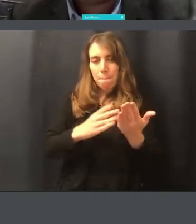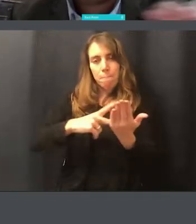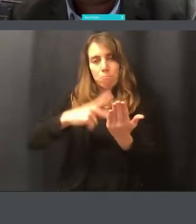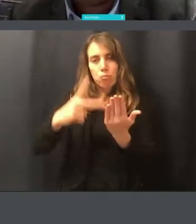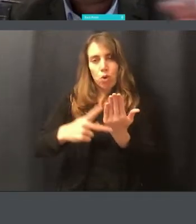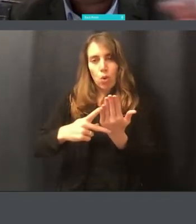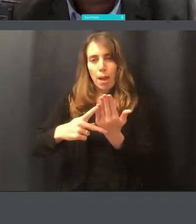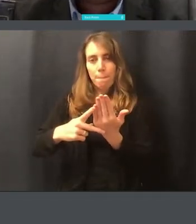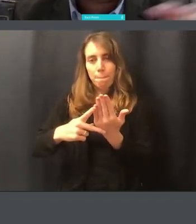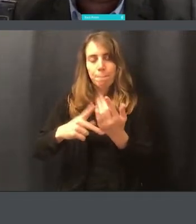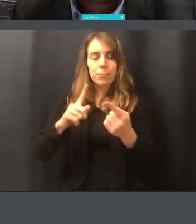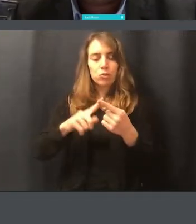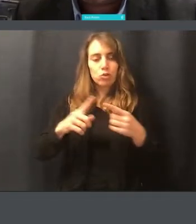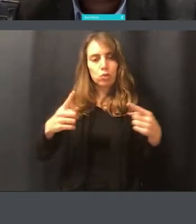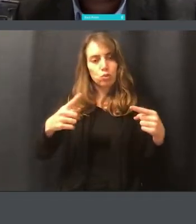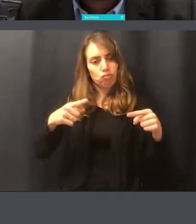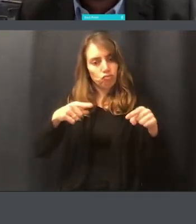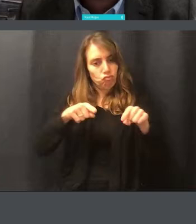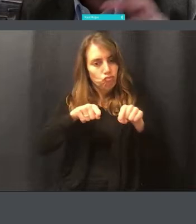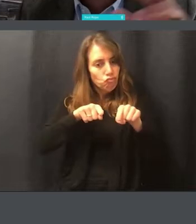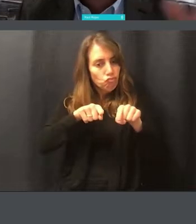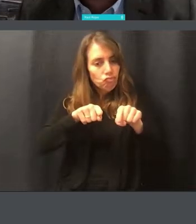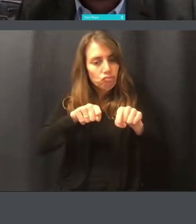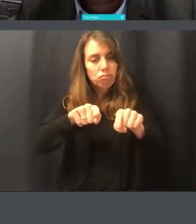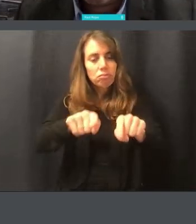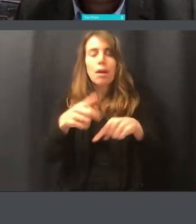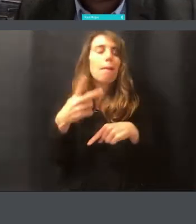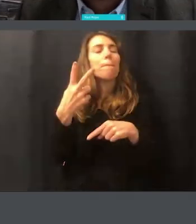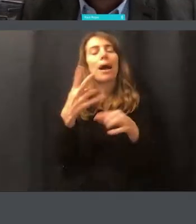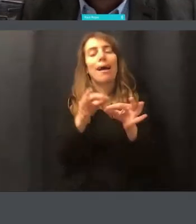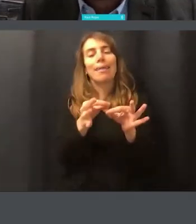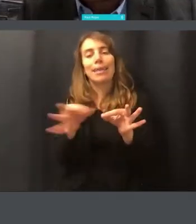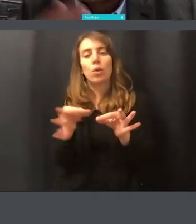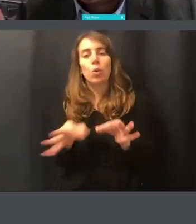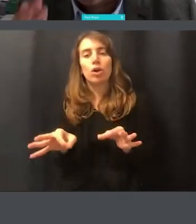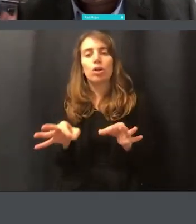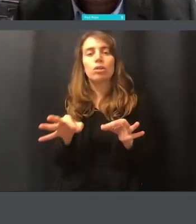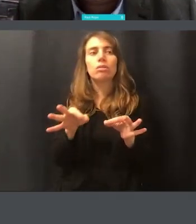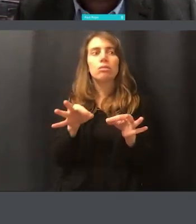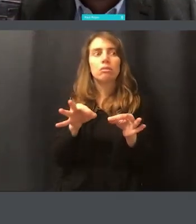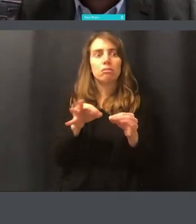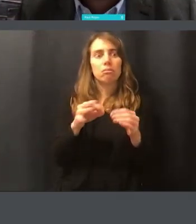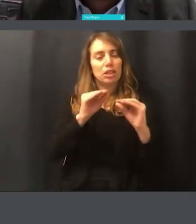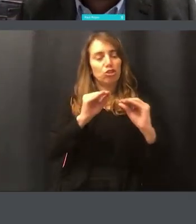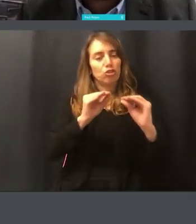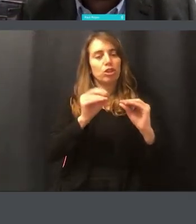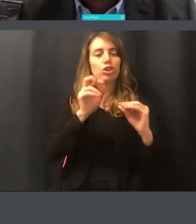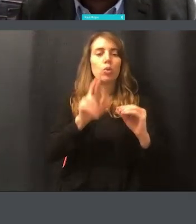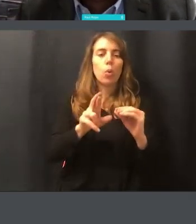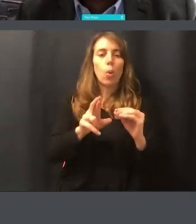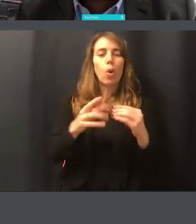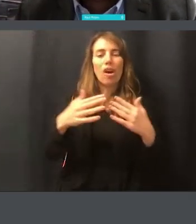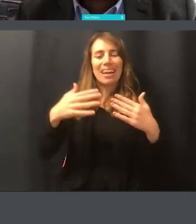programming in terms of quote unquote, like maybe bilingual instruction or structured English immersion or some kind of instructional